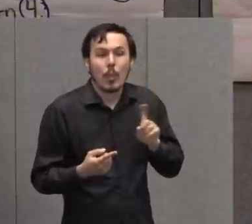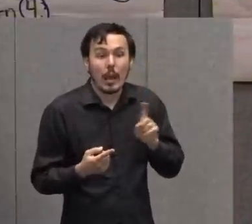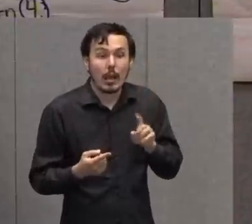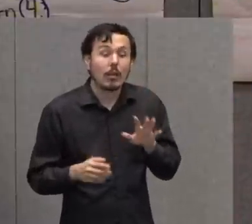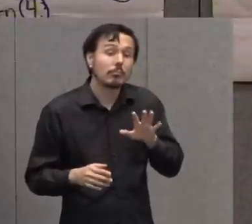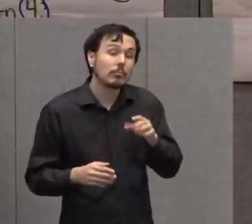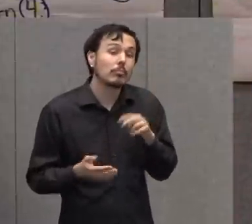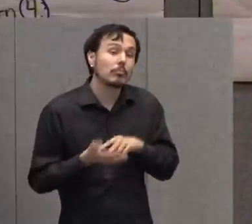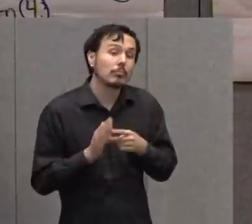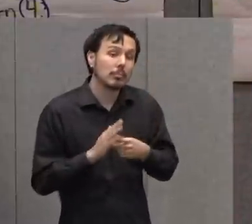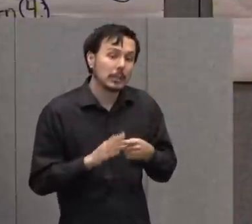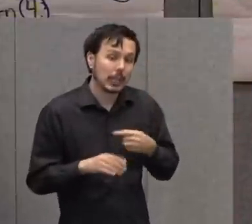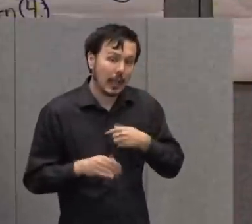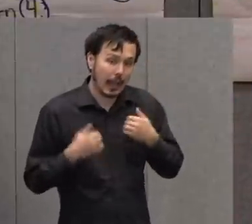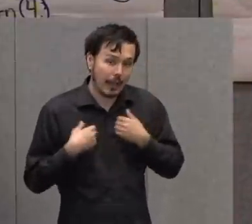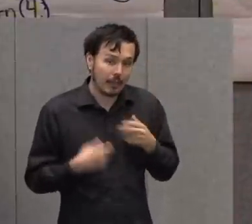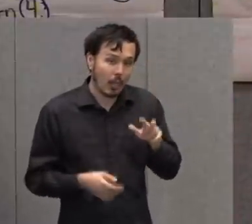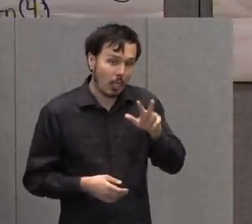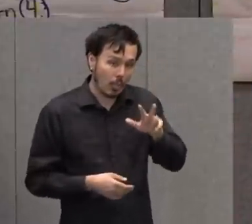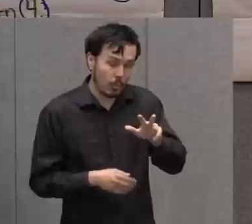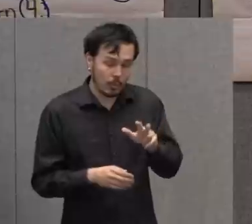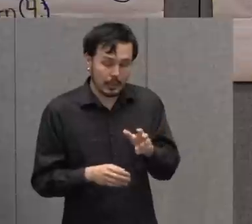sides